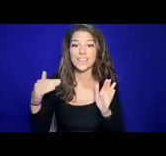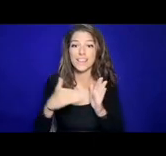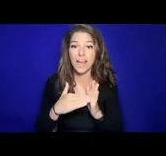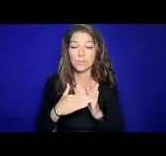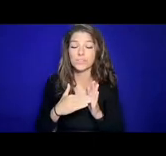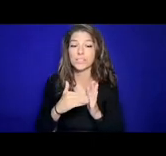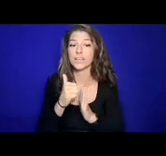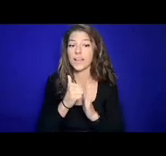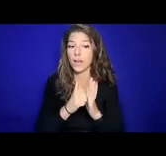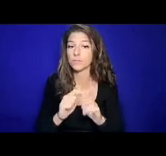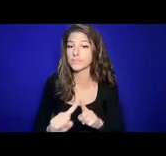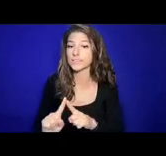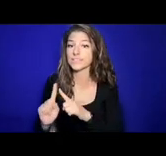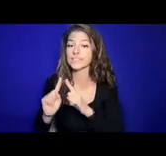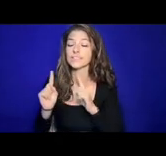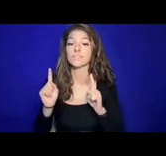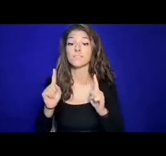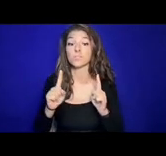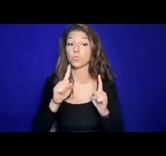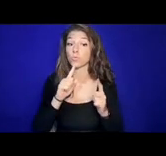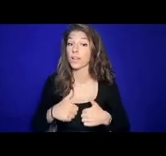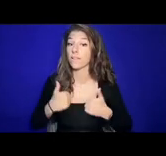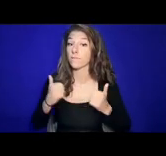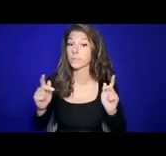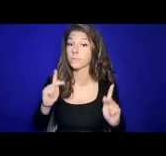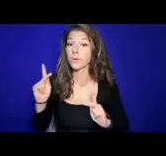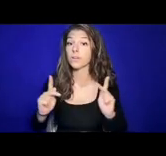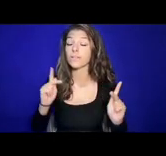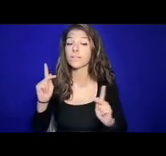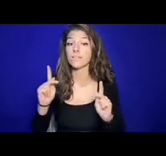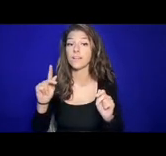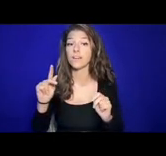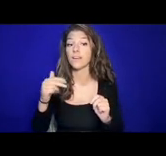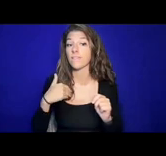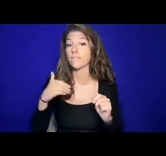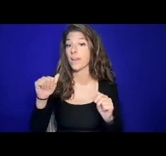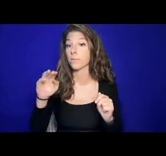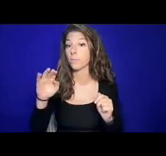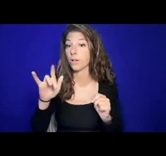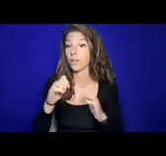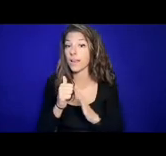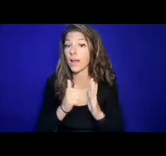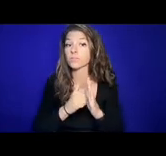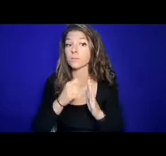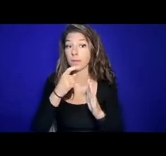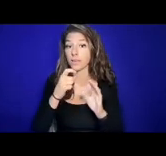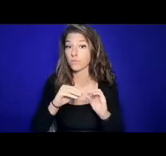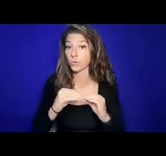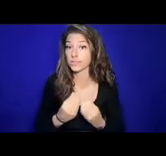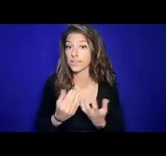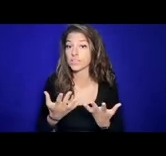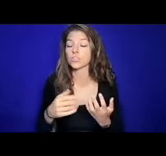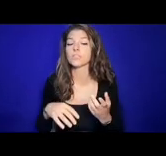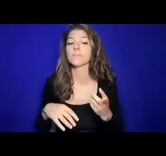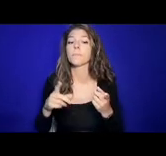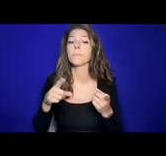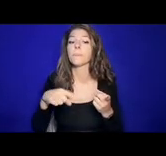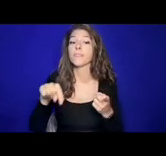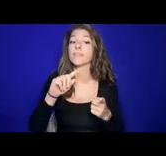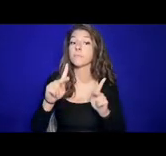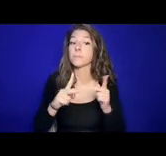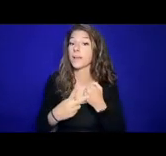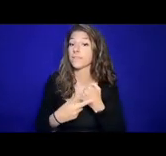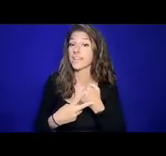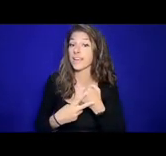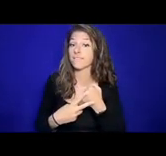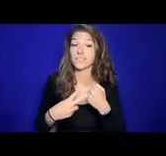19,000 accounts, and these are real life people that have ABLE accounts because of these organizations. And these people have